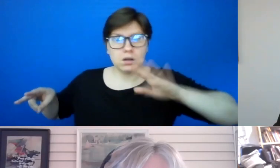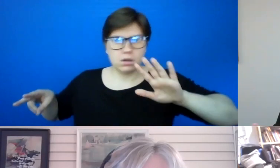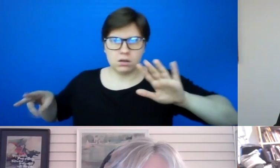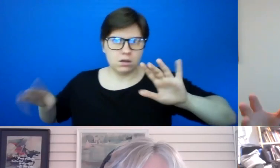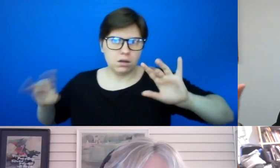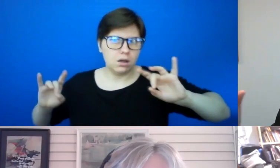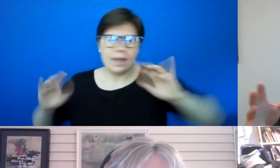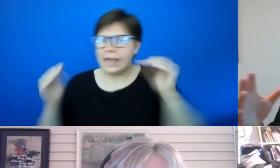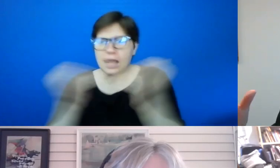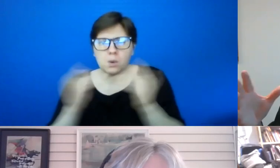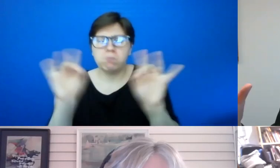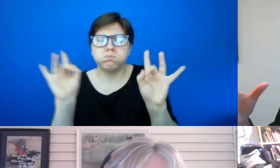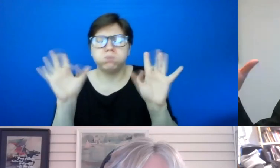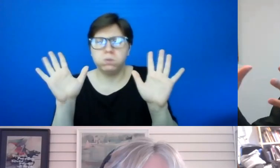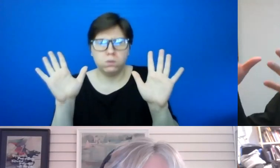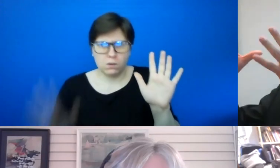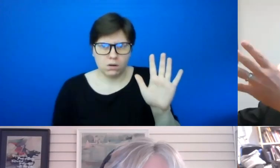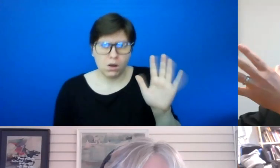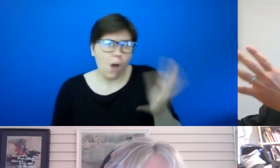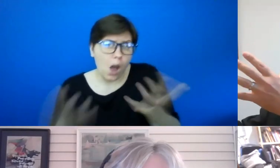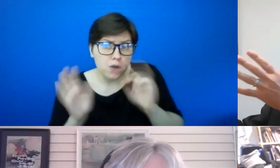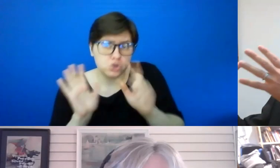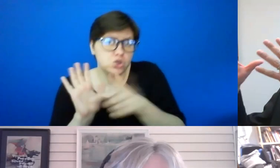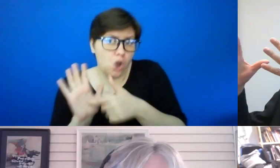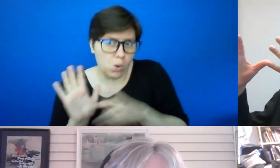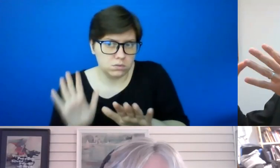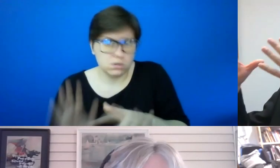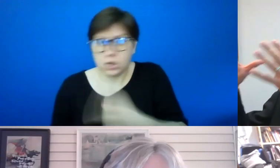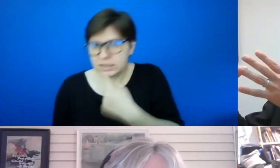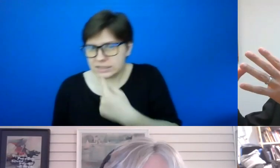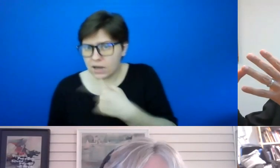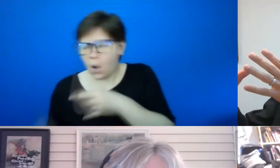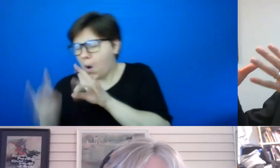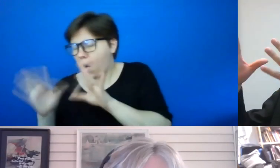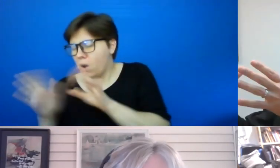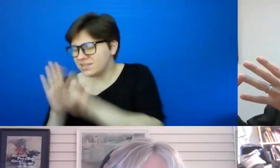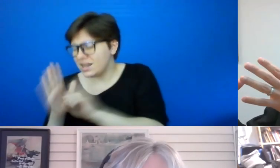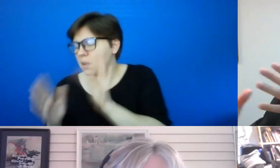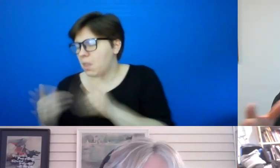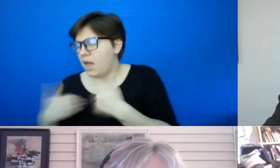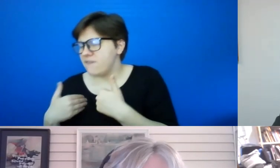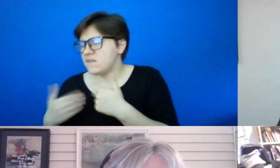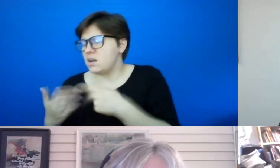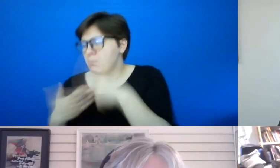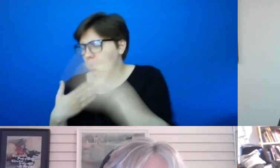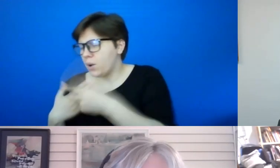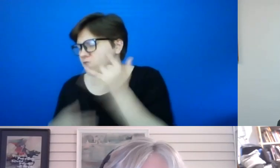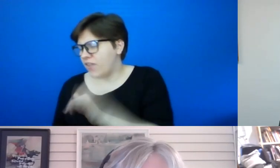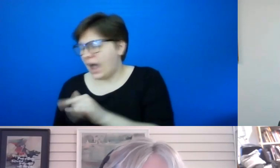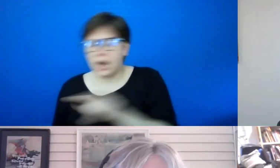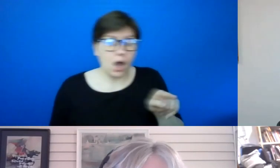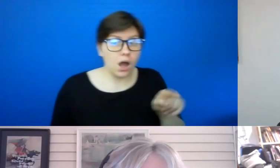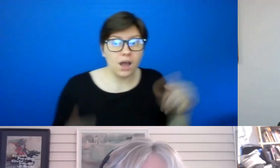is equally abhorrent. So I just want to note that he's saying it's abhorrent for the state to facilitate this choice,